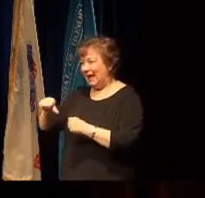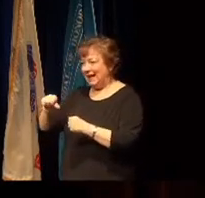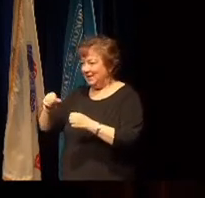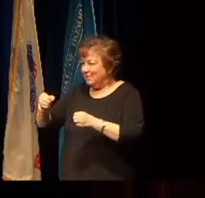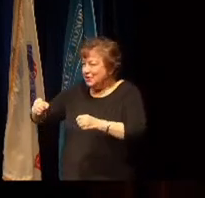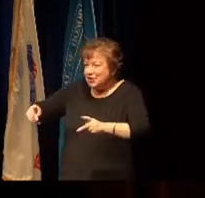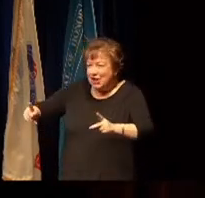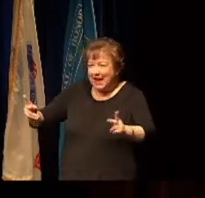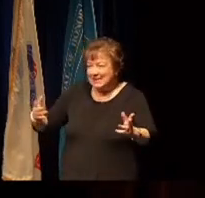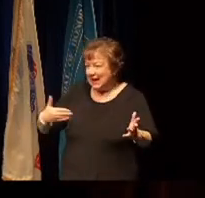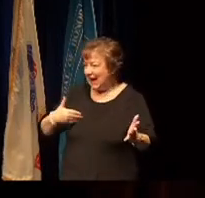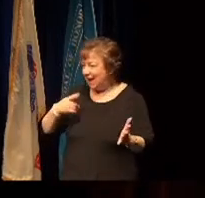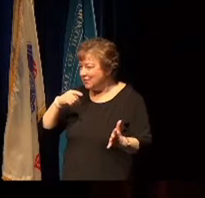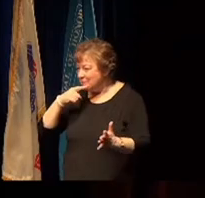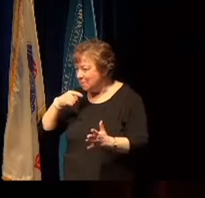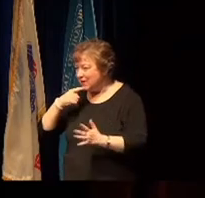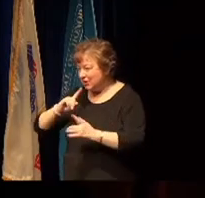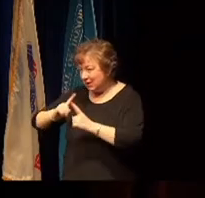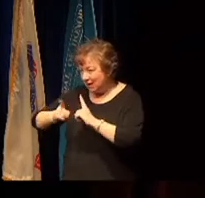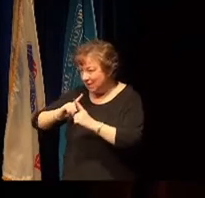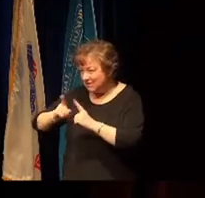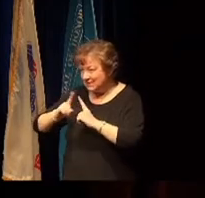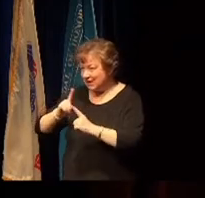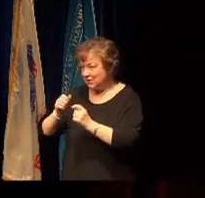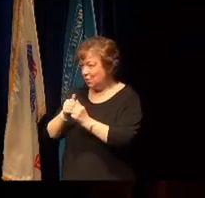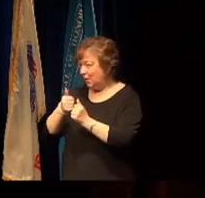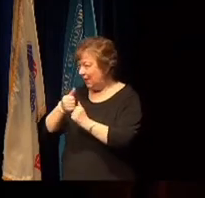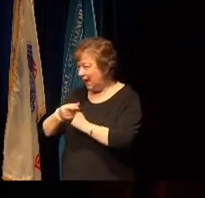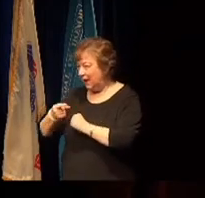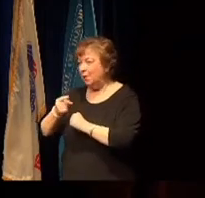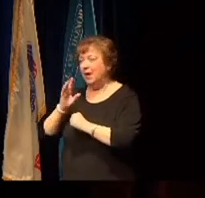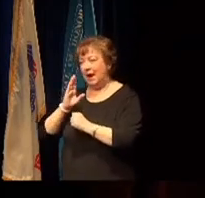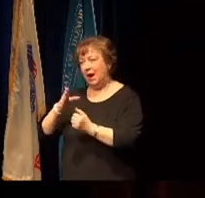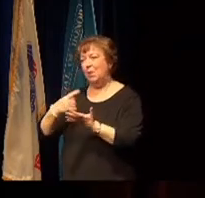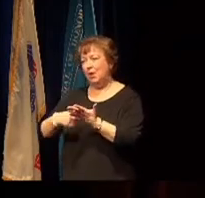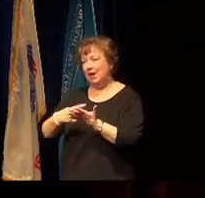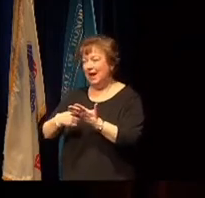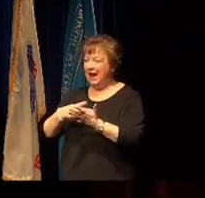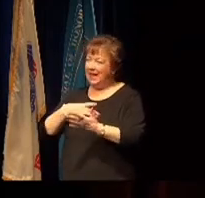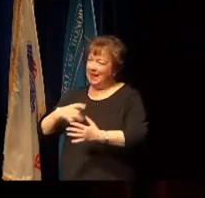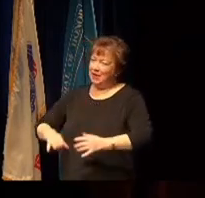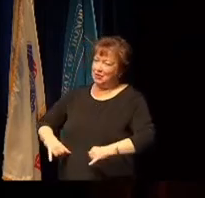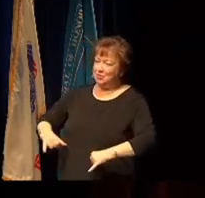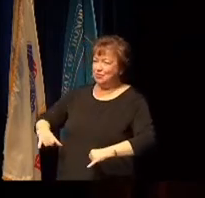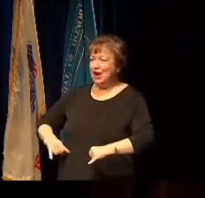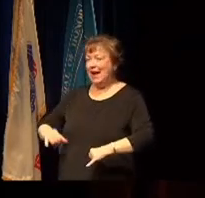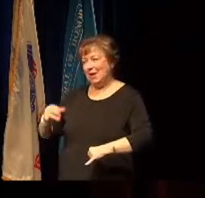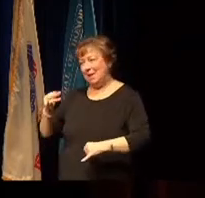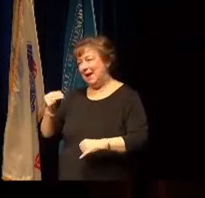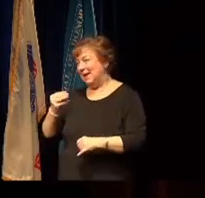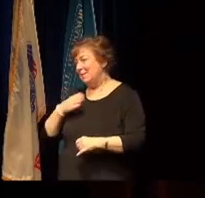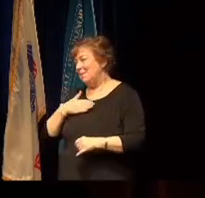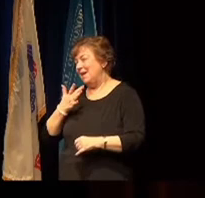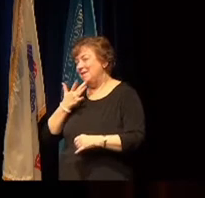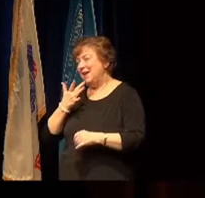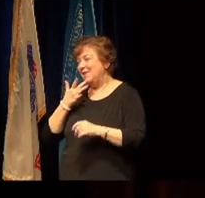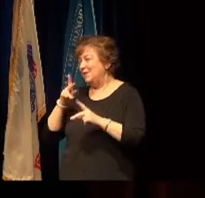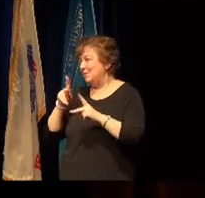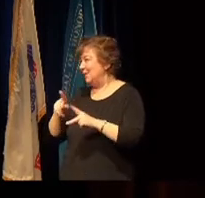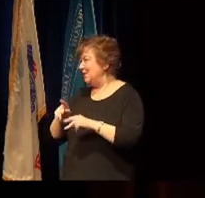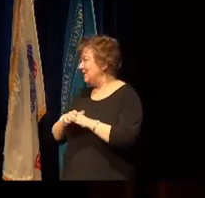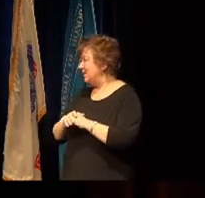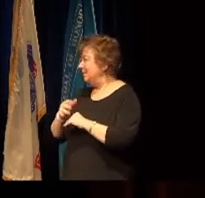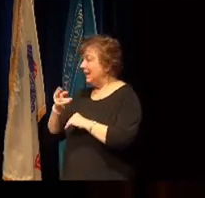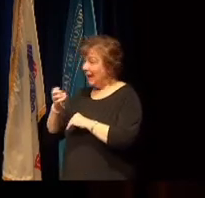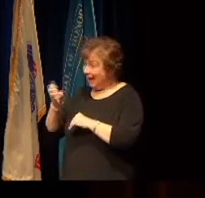any chance I had to bring it up in a conversation with anyone, I would. He was my favorite person to brag about. The thing is, he never bragged